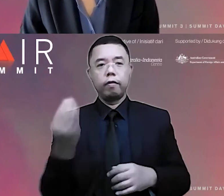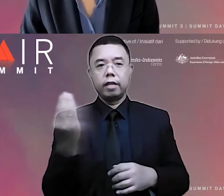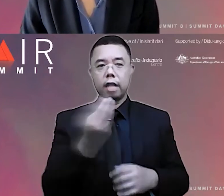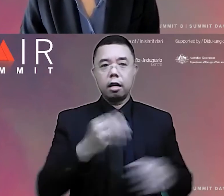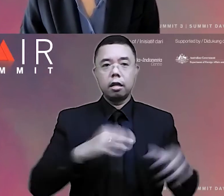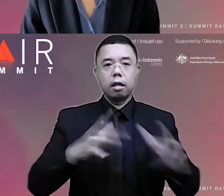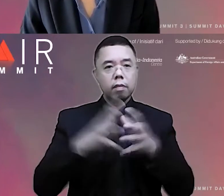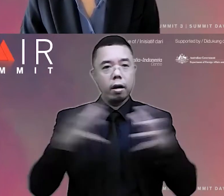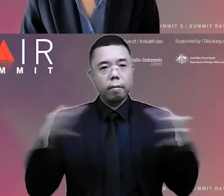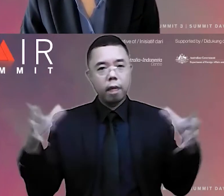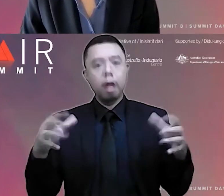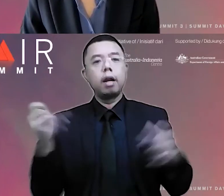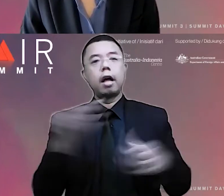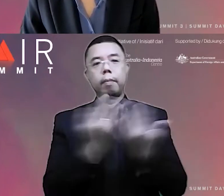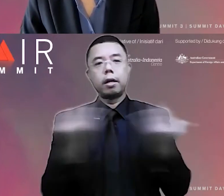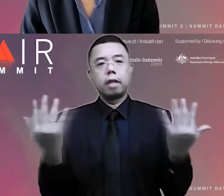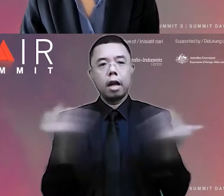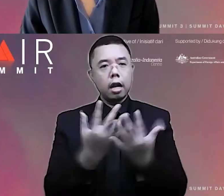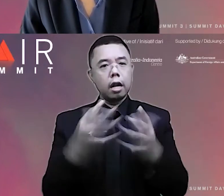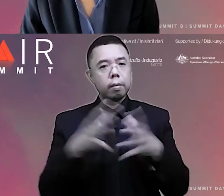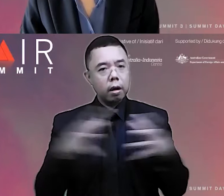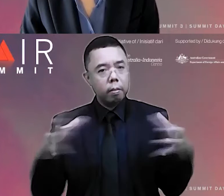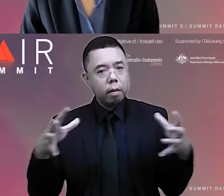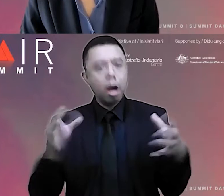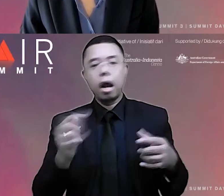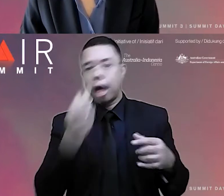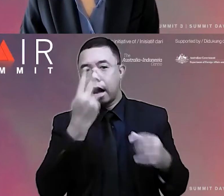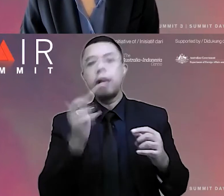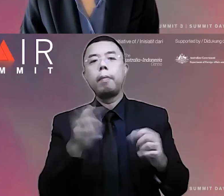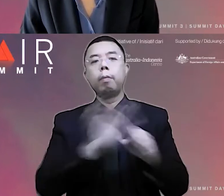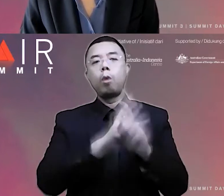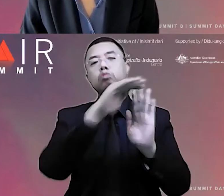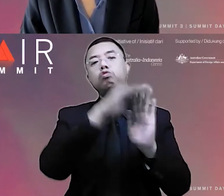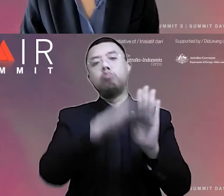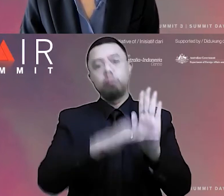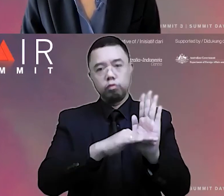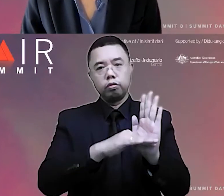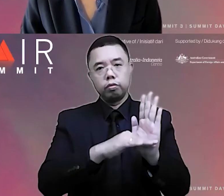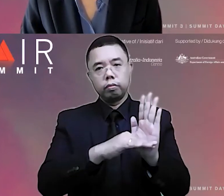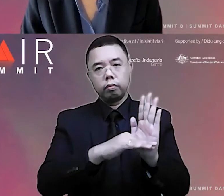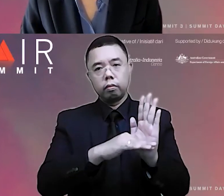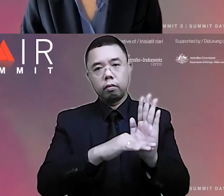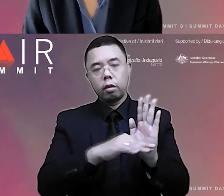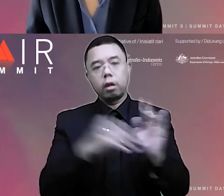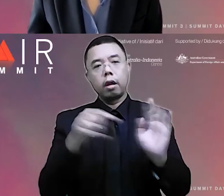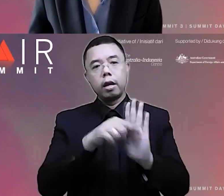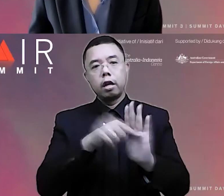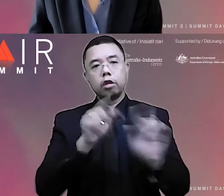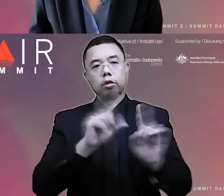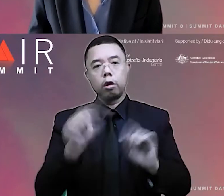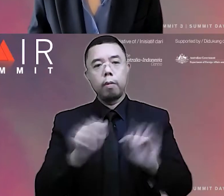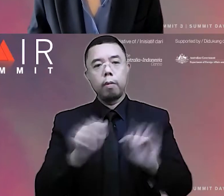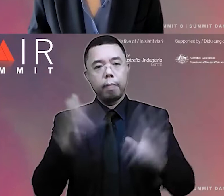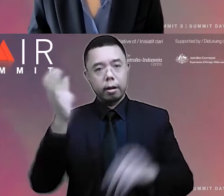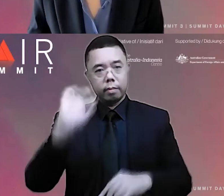downward trend to minus 17.8 in July, the people mobility has consistently